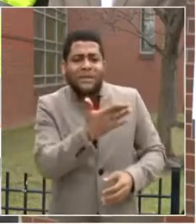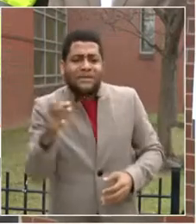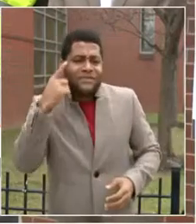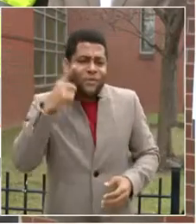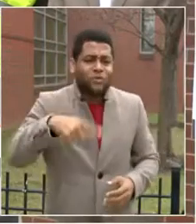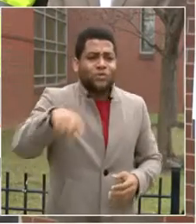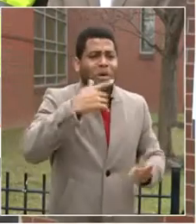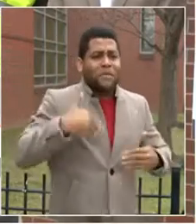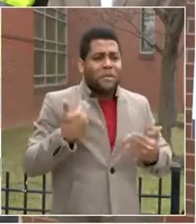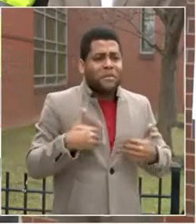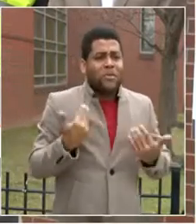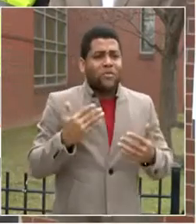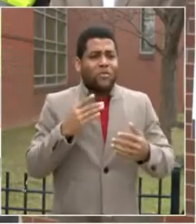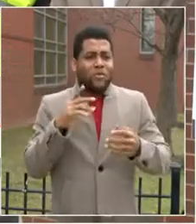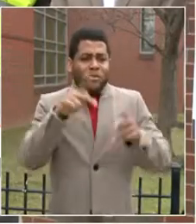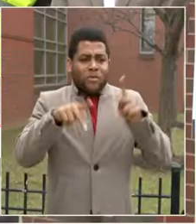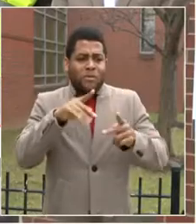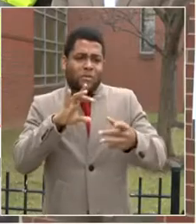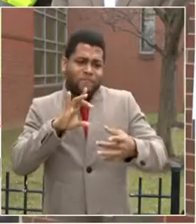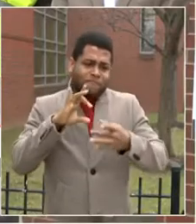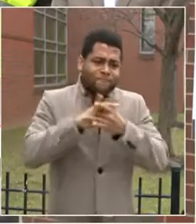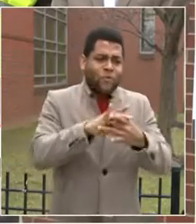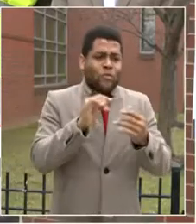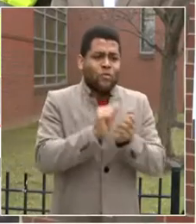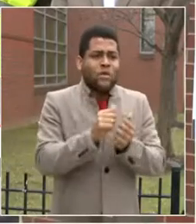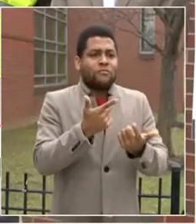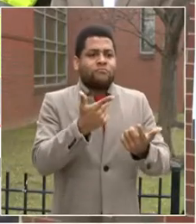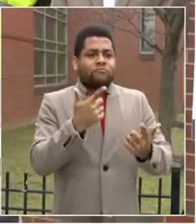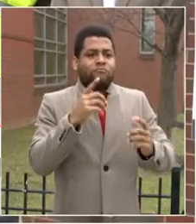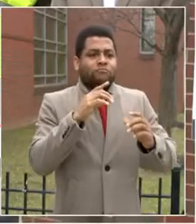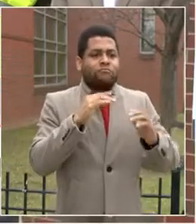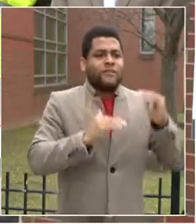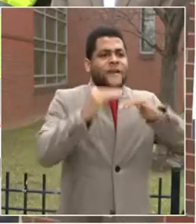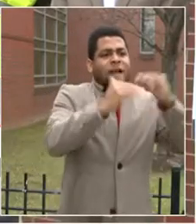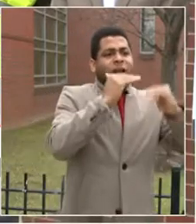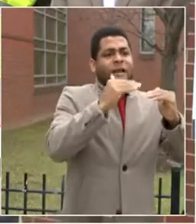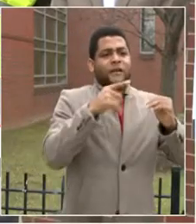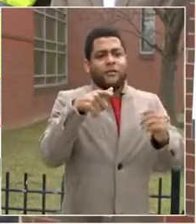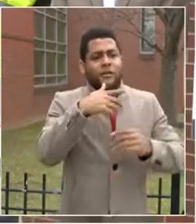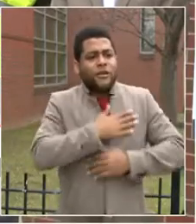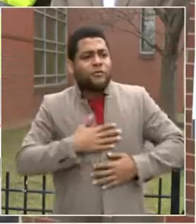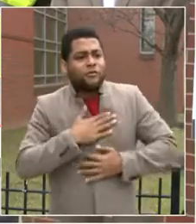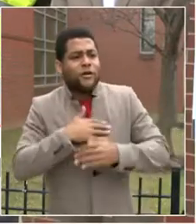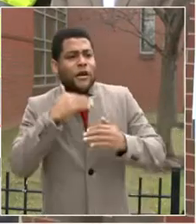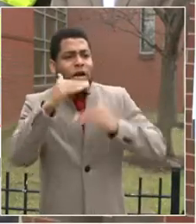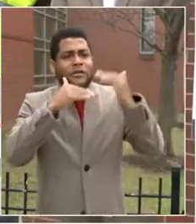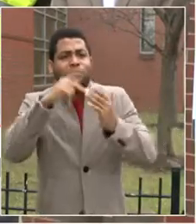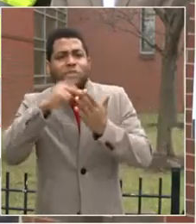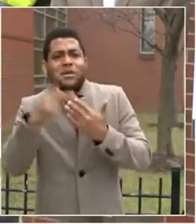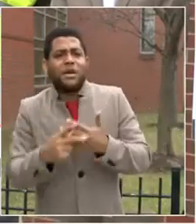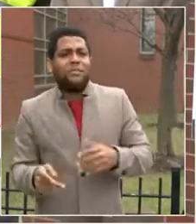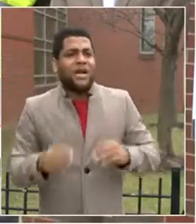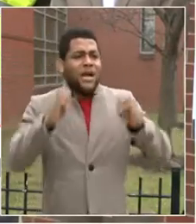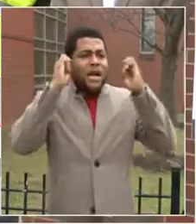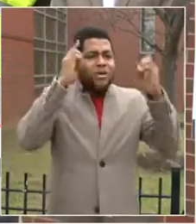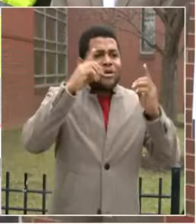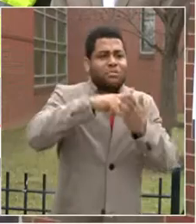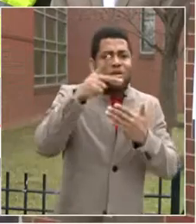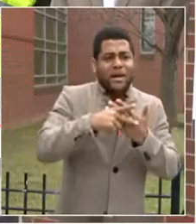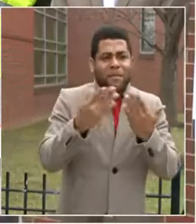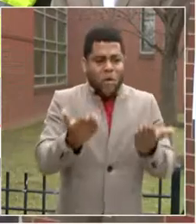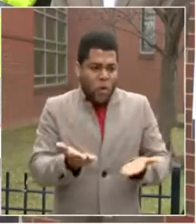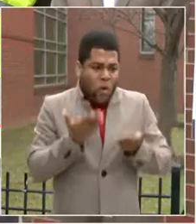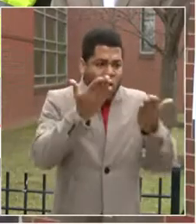And that's what these recreation programs are about. That's what the education programs that we're going to offer this summer are about. That's